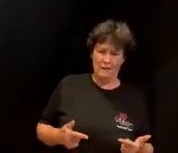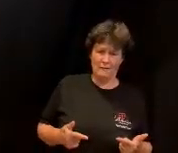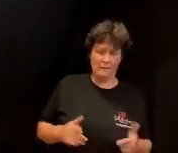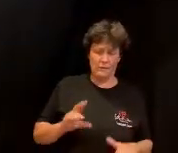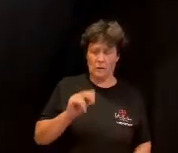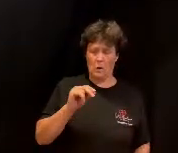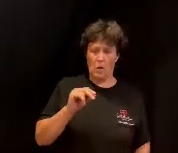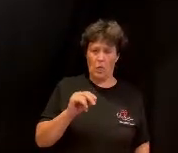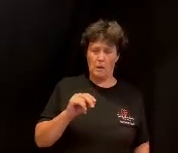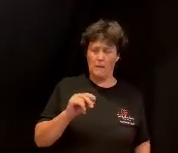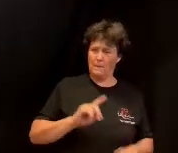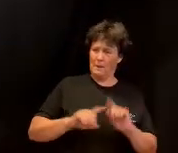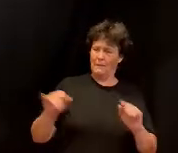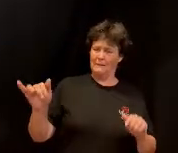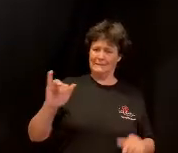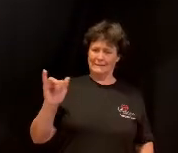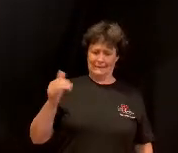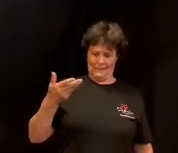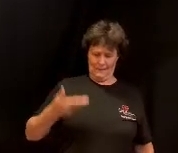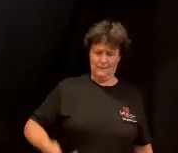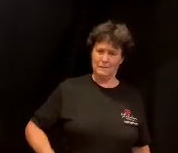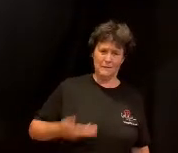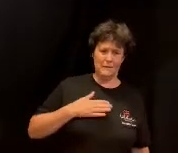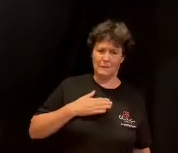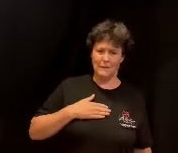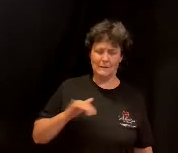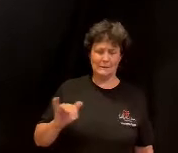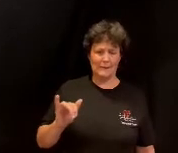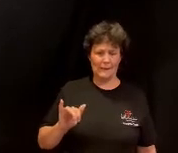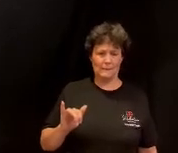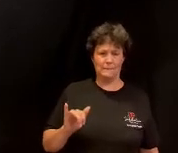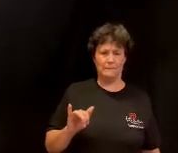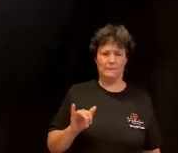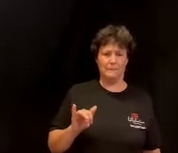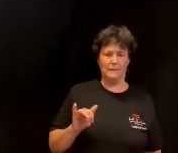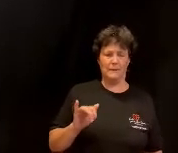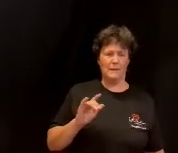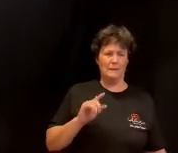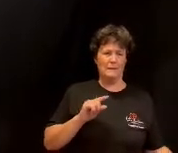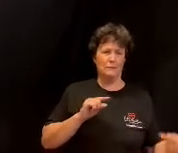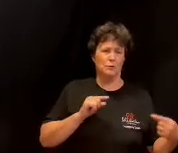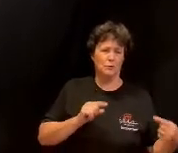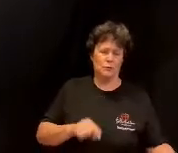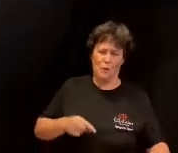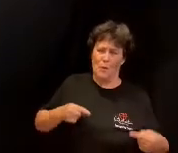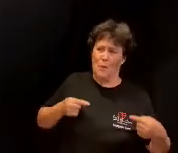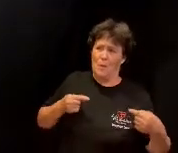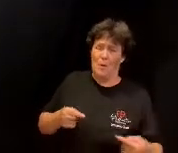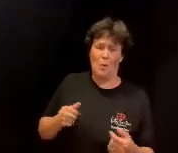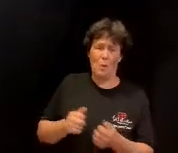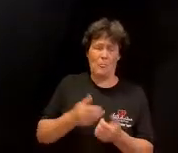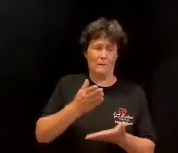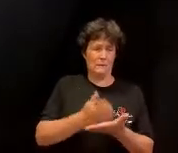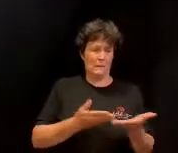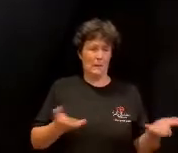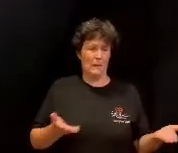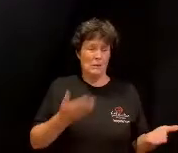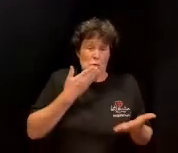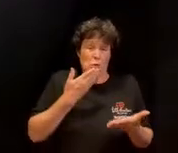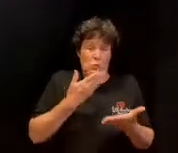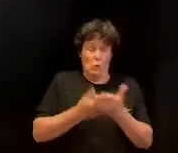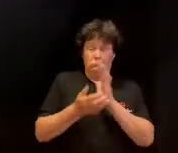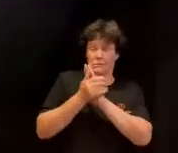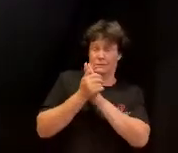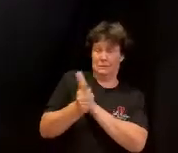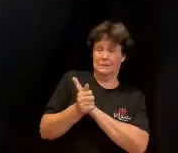and, right? They struggled at some stuff and they were good at some things and they had emotions